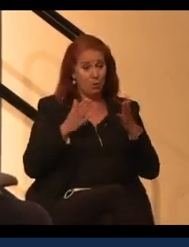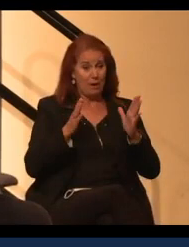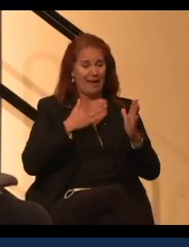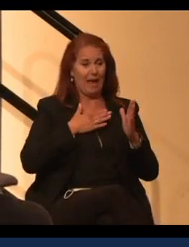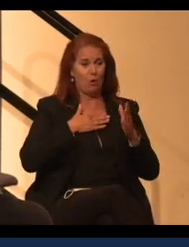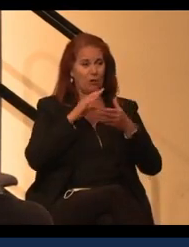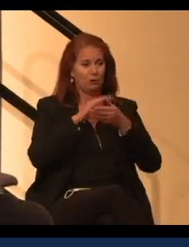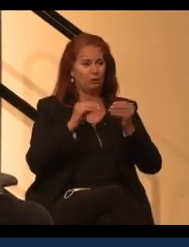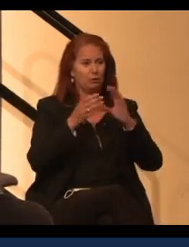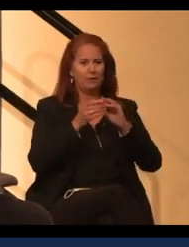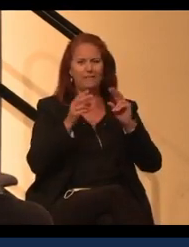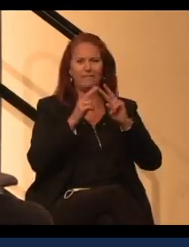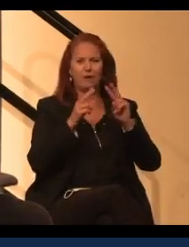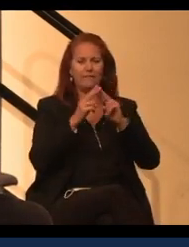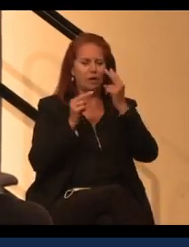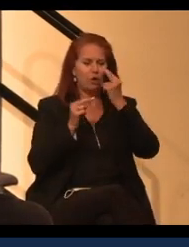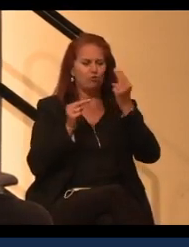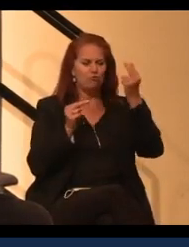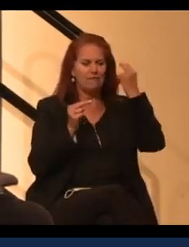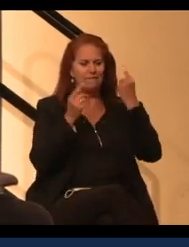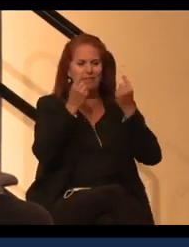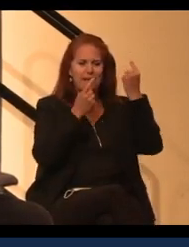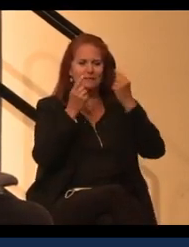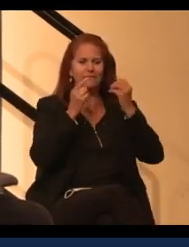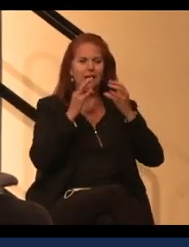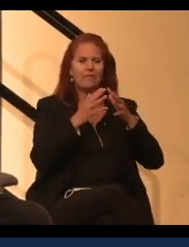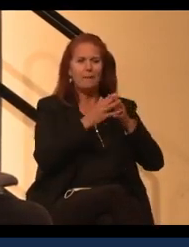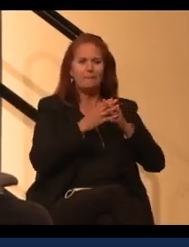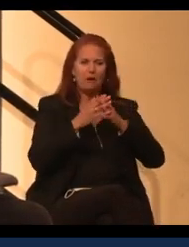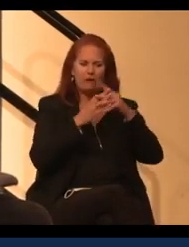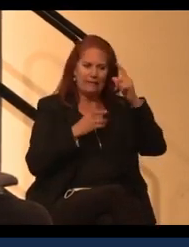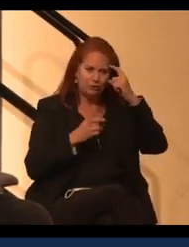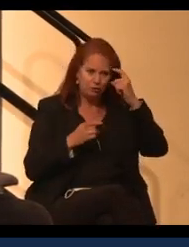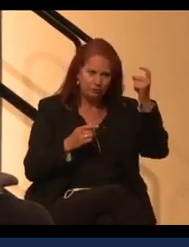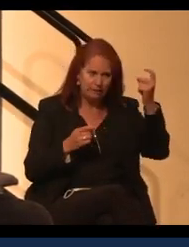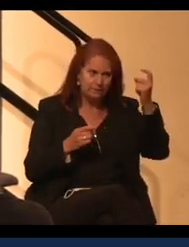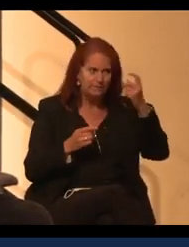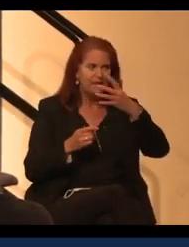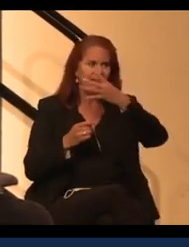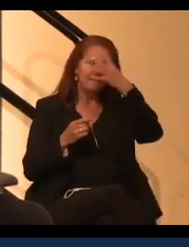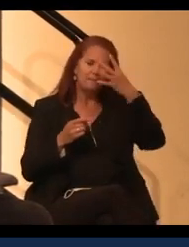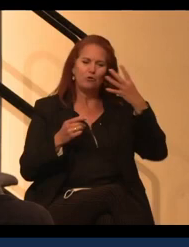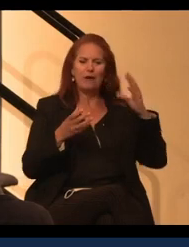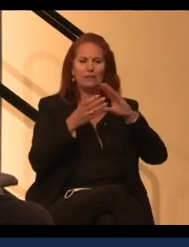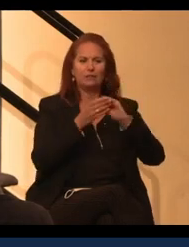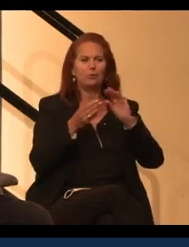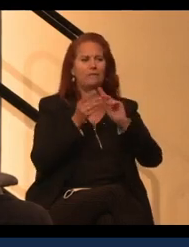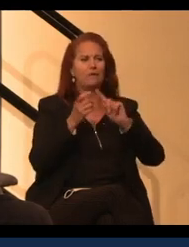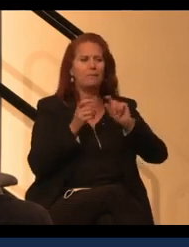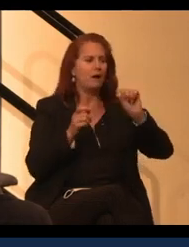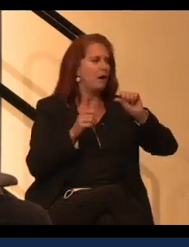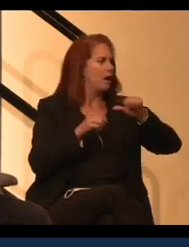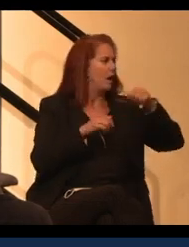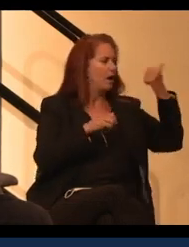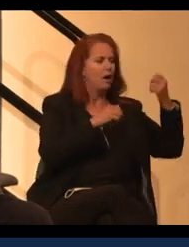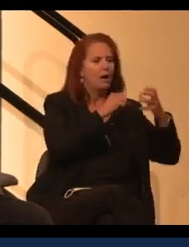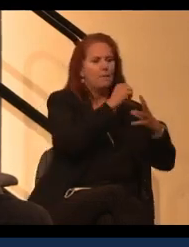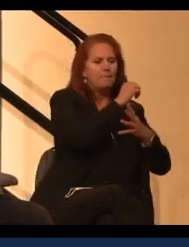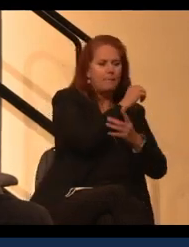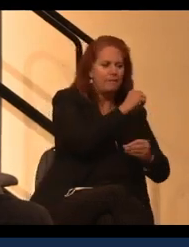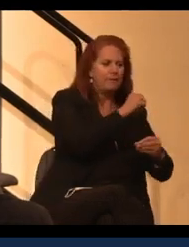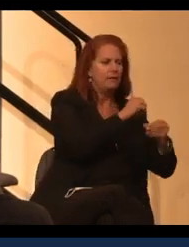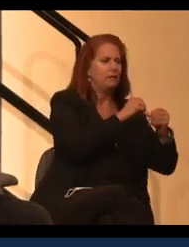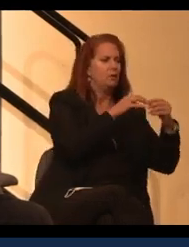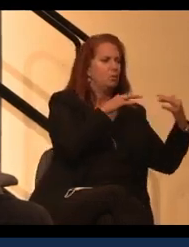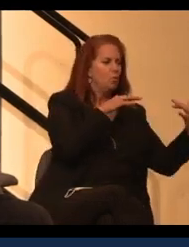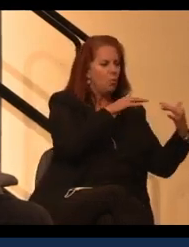story is very reflective of the American dream, that immigrant story from utter poverty, war, and